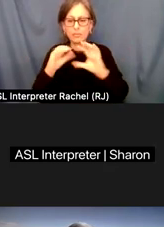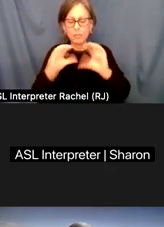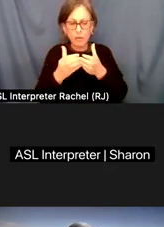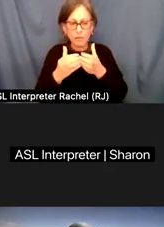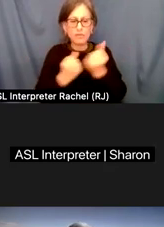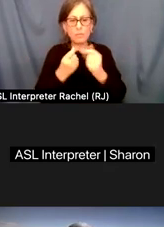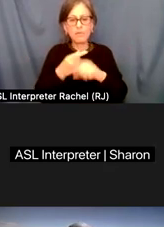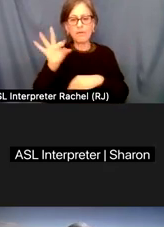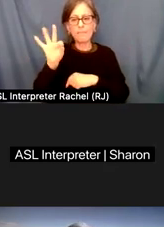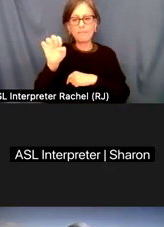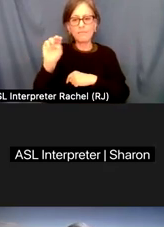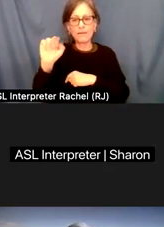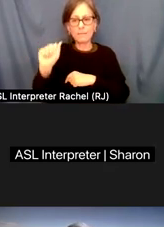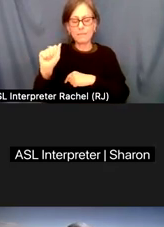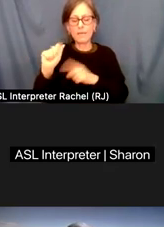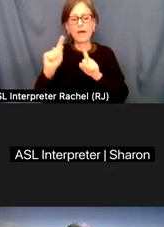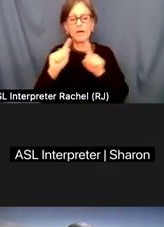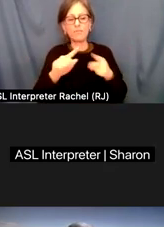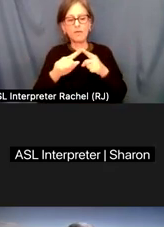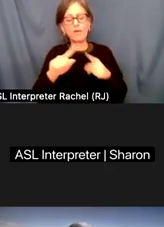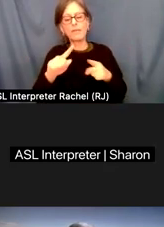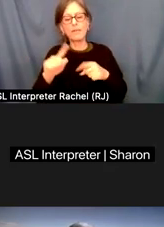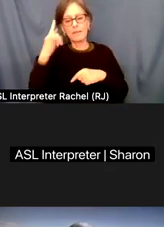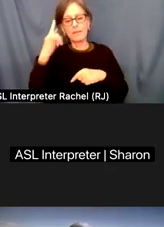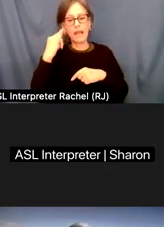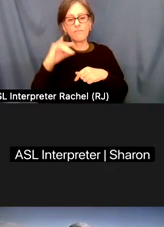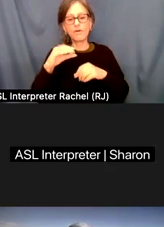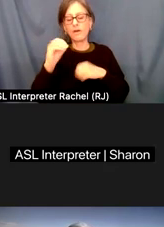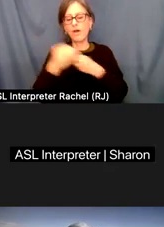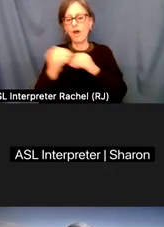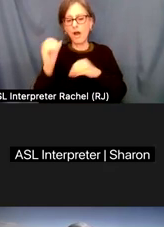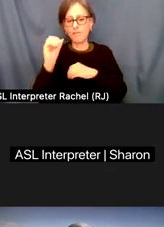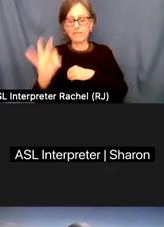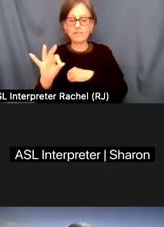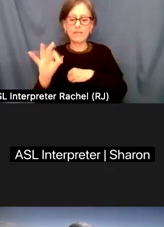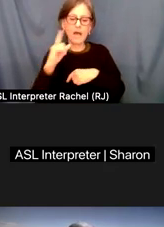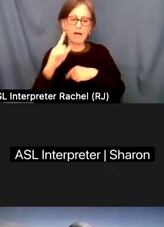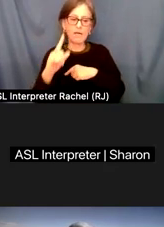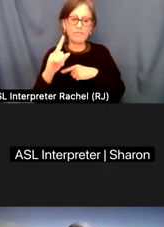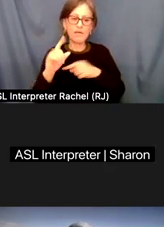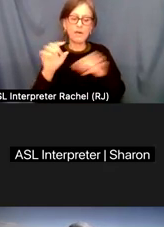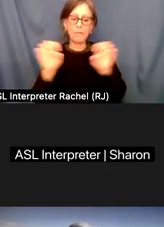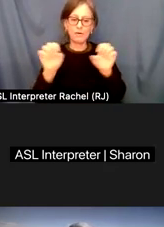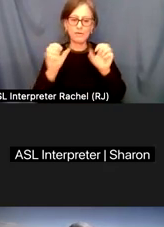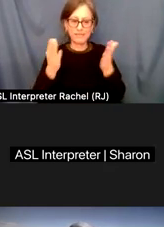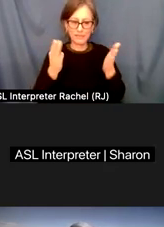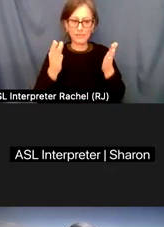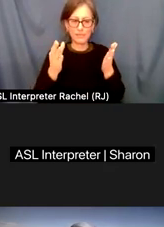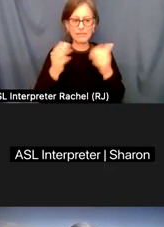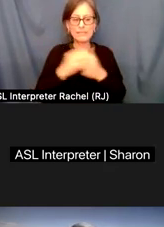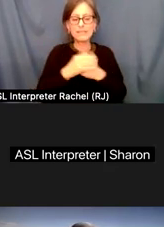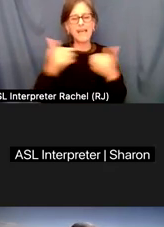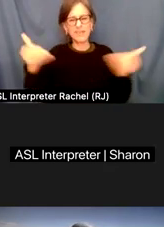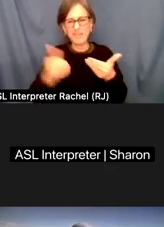that comes to the California Office of Emergency Services, supports the statewide California Earthquake Center where I'm based. I should